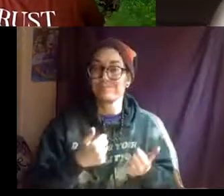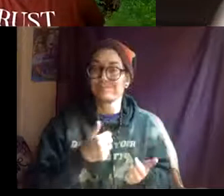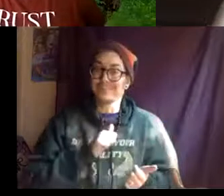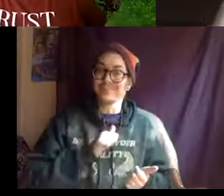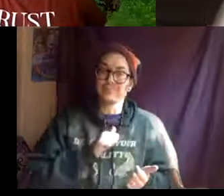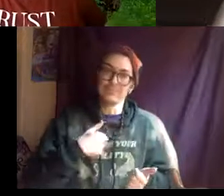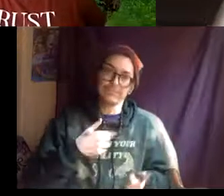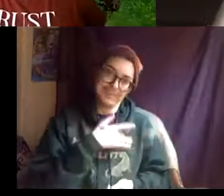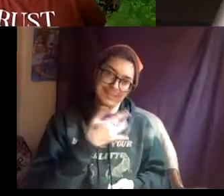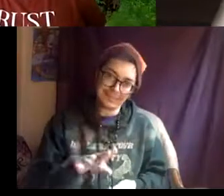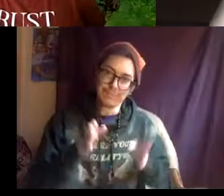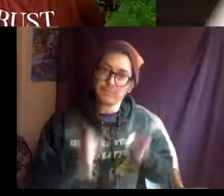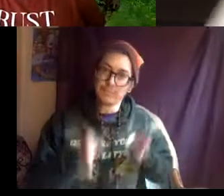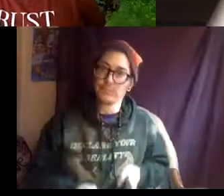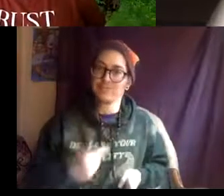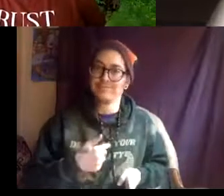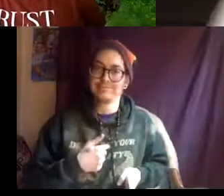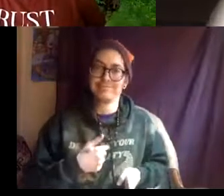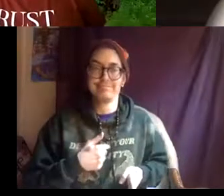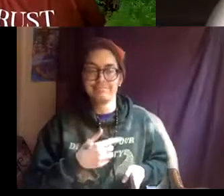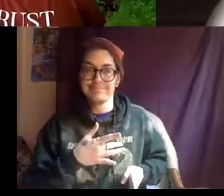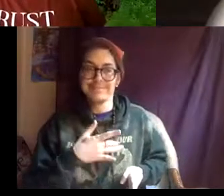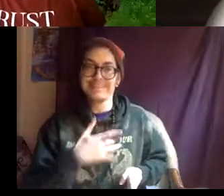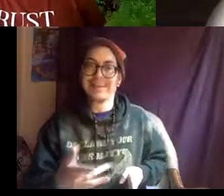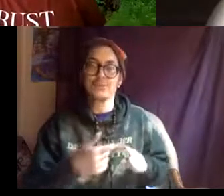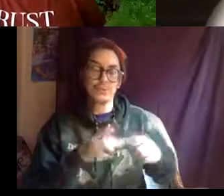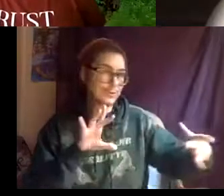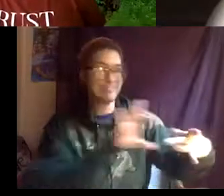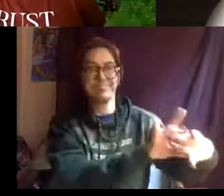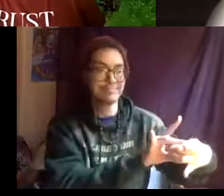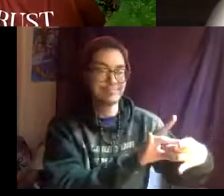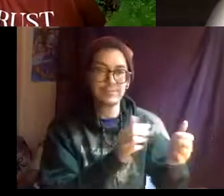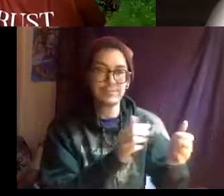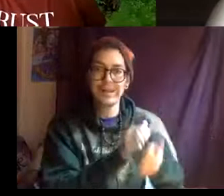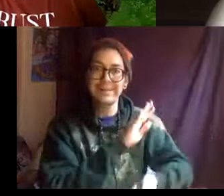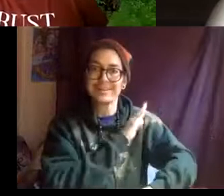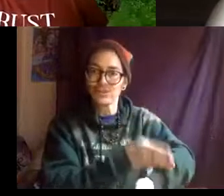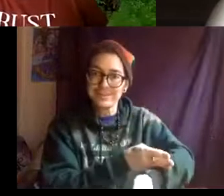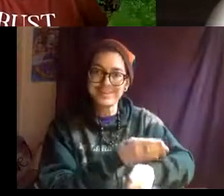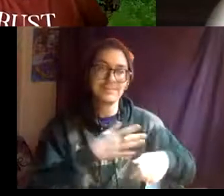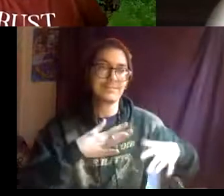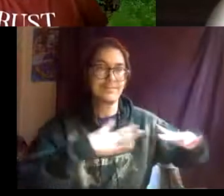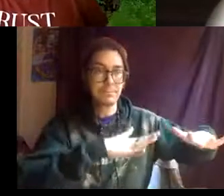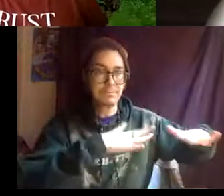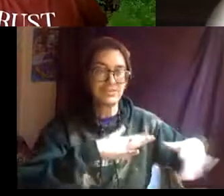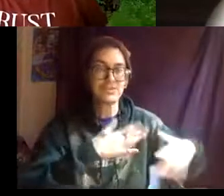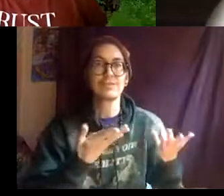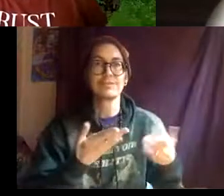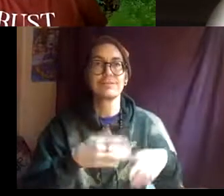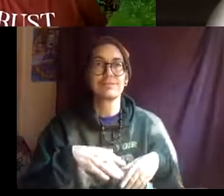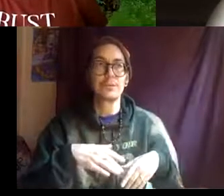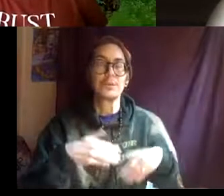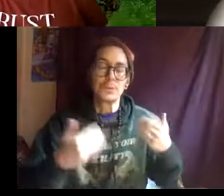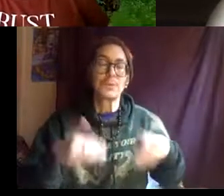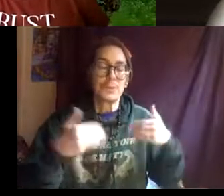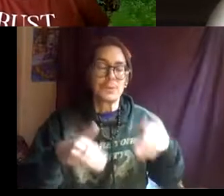narcissistic relationships, negative ones. I am an empath and a highly sensitive person myself, and I'm drawn